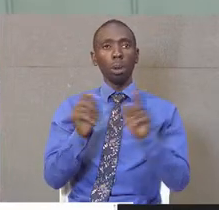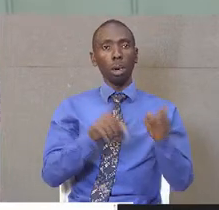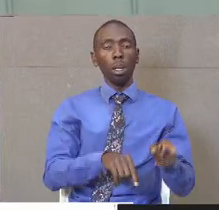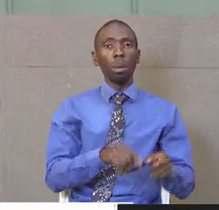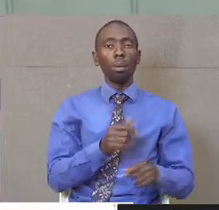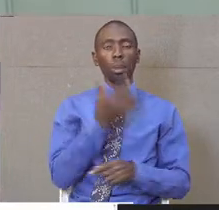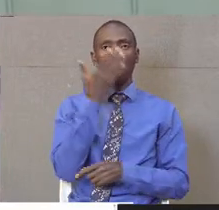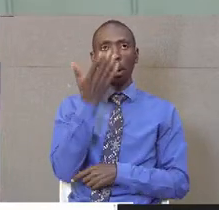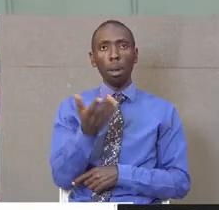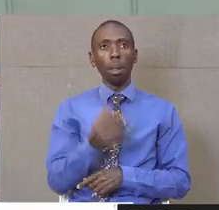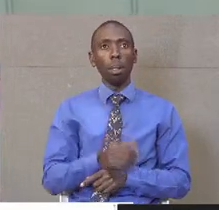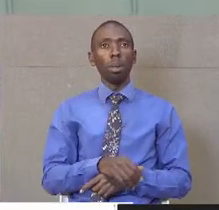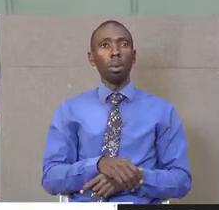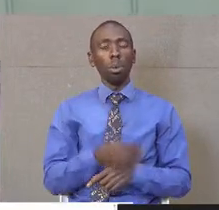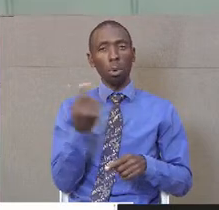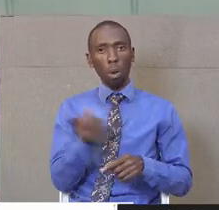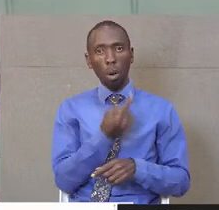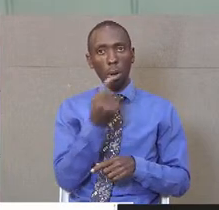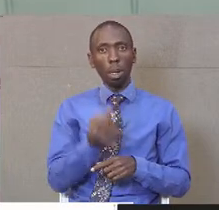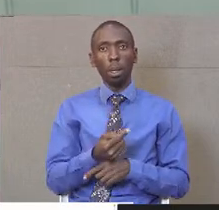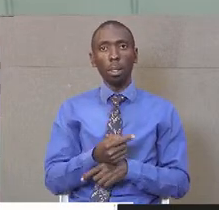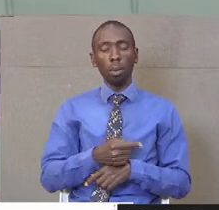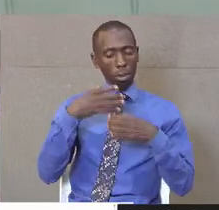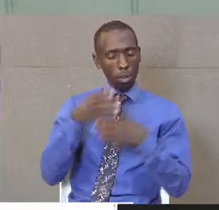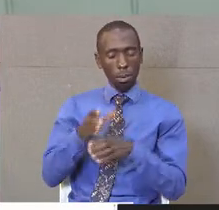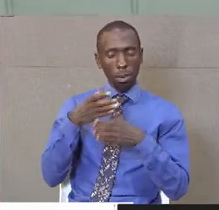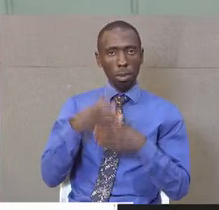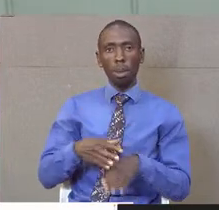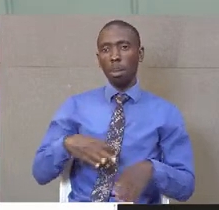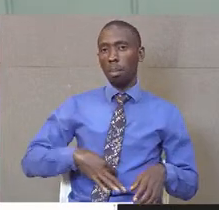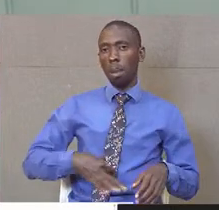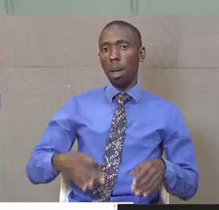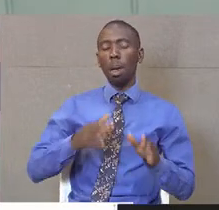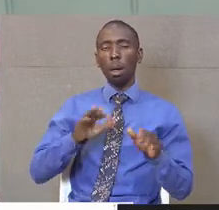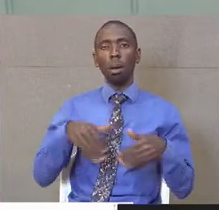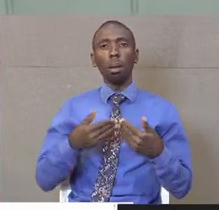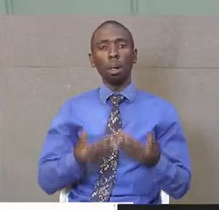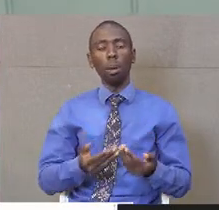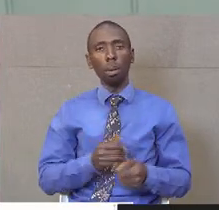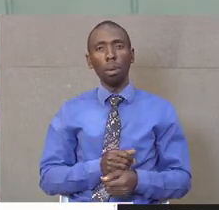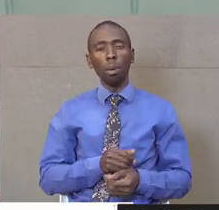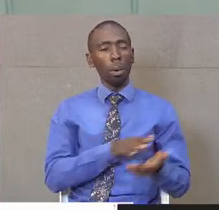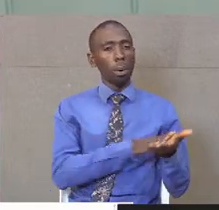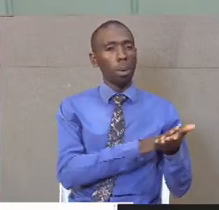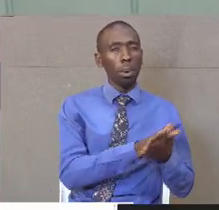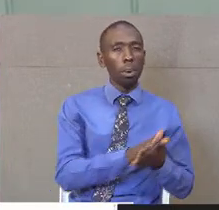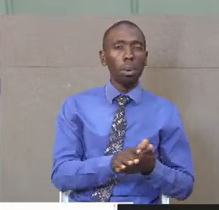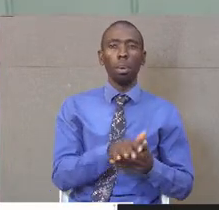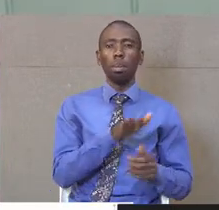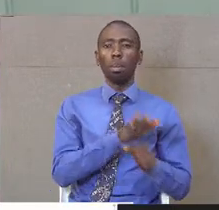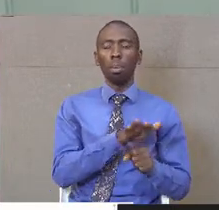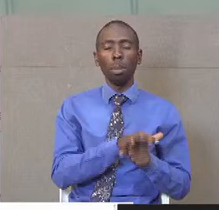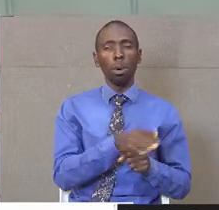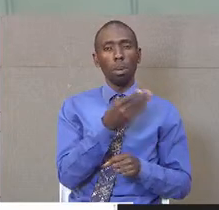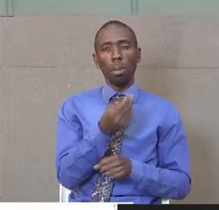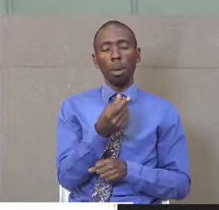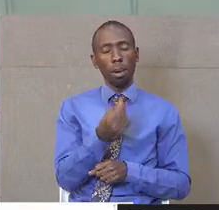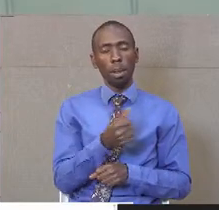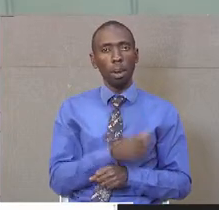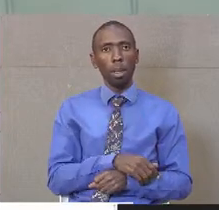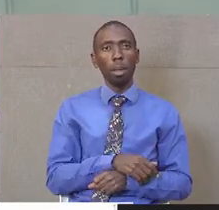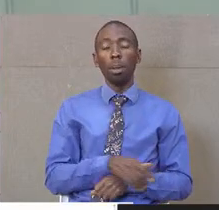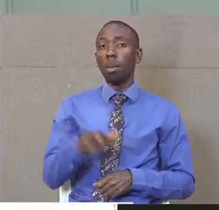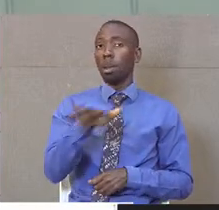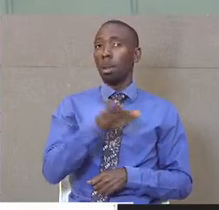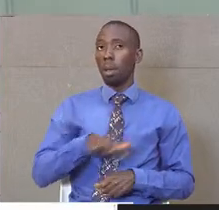have to spend about 30,000 to get a service that is just for 5,000 shillings. And so it becomes expensive for them in